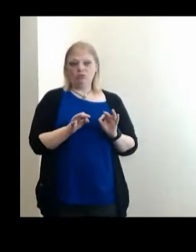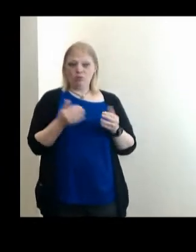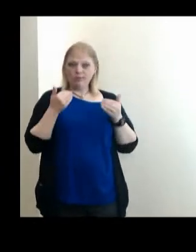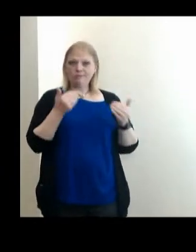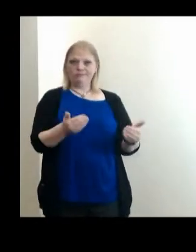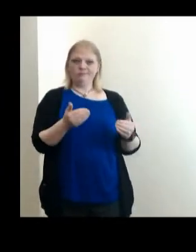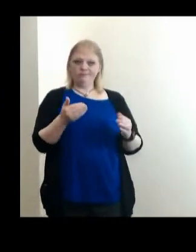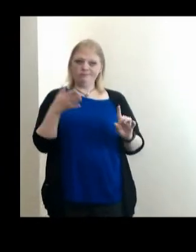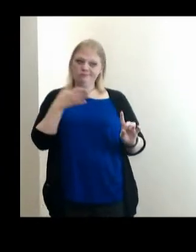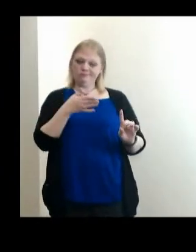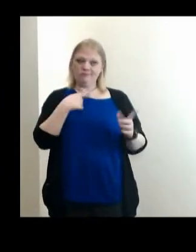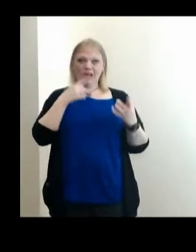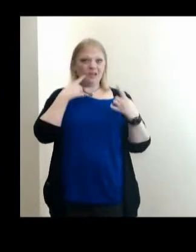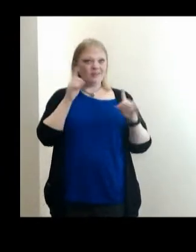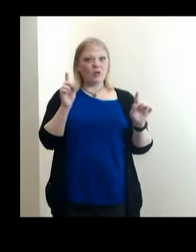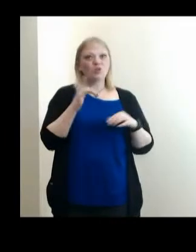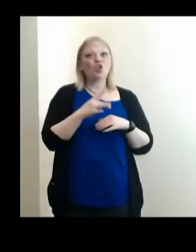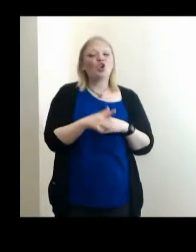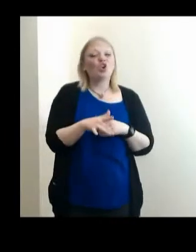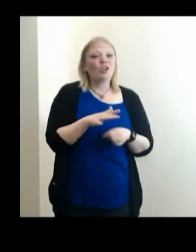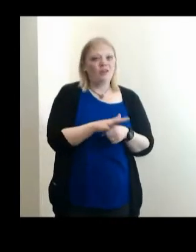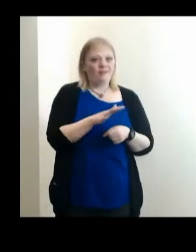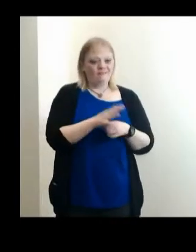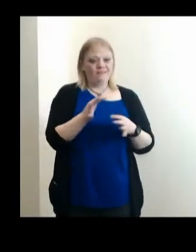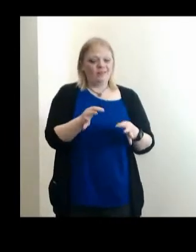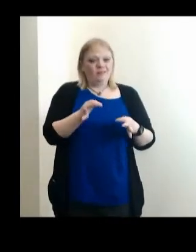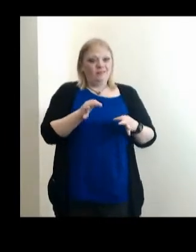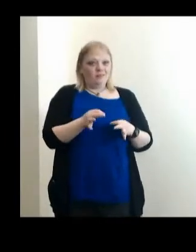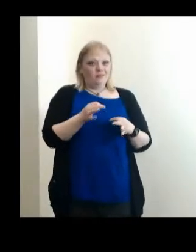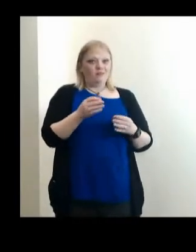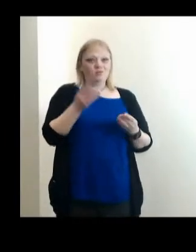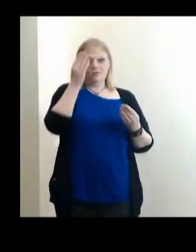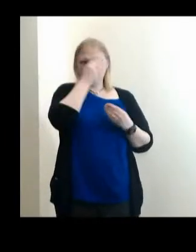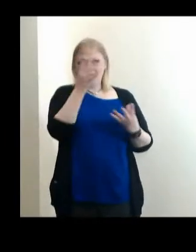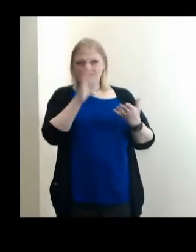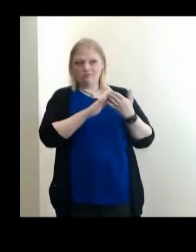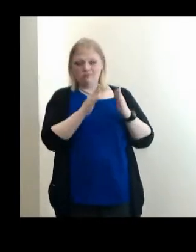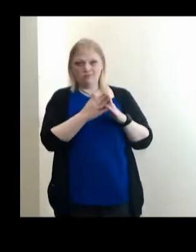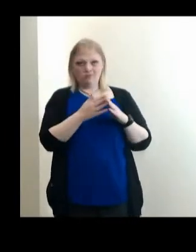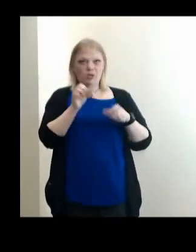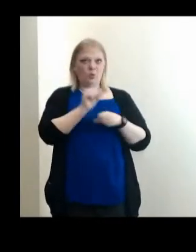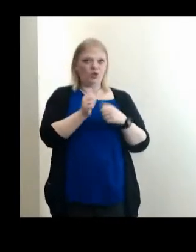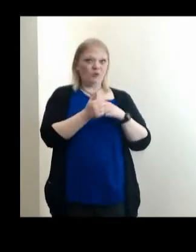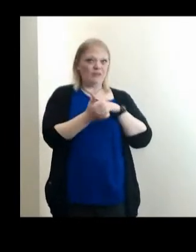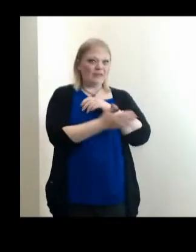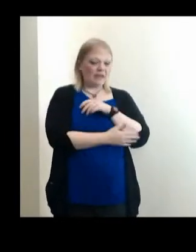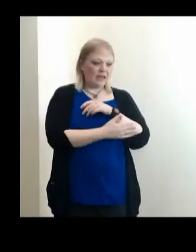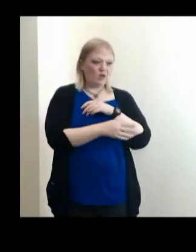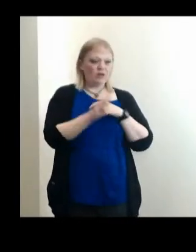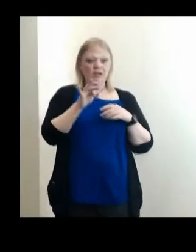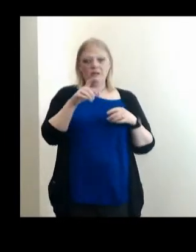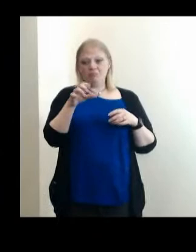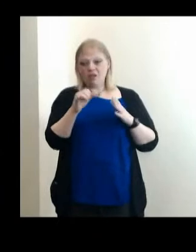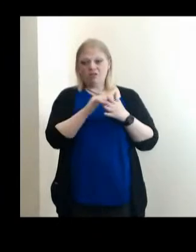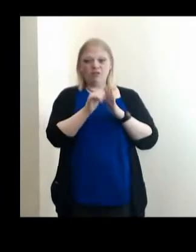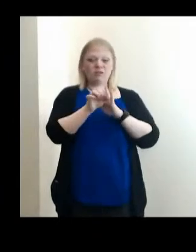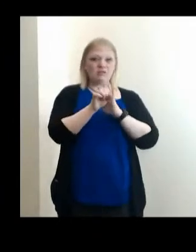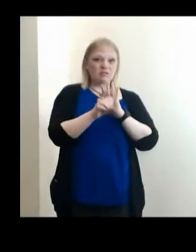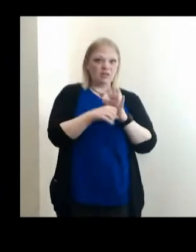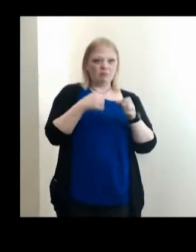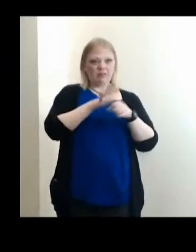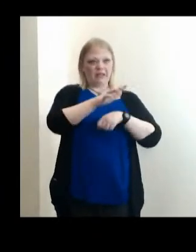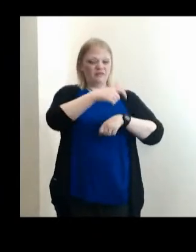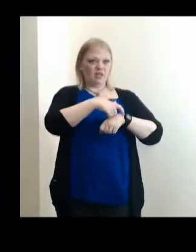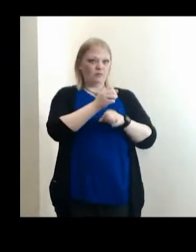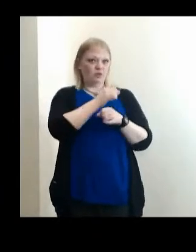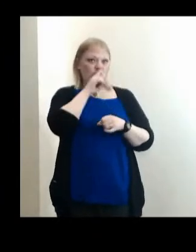that direction, and I announced it early enough so that we gave our community, along with working with the county, the bills, and New York State, the time to ensure we have